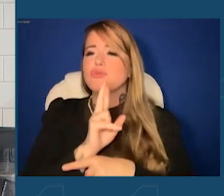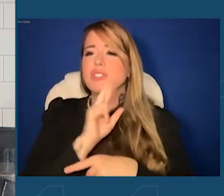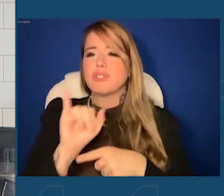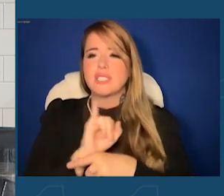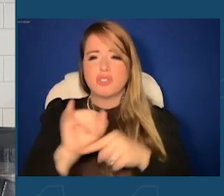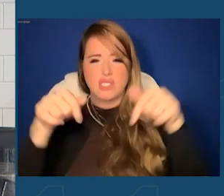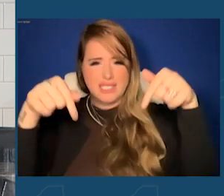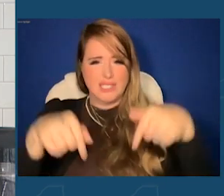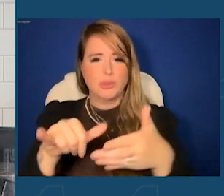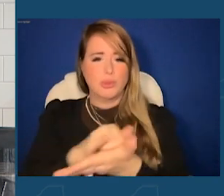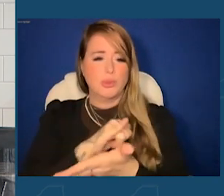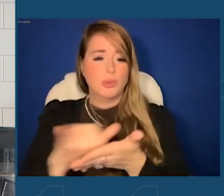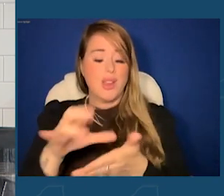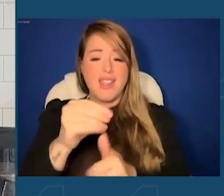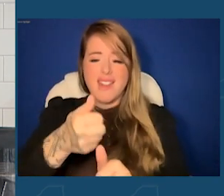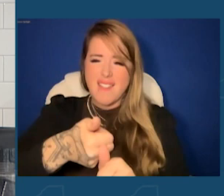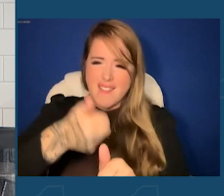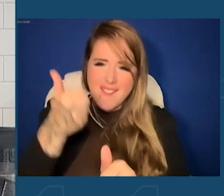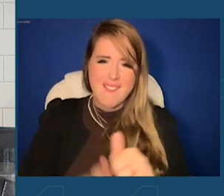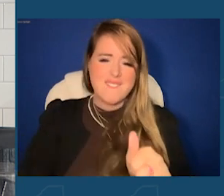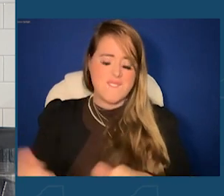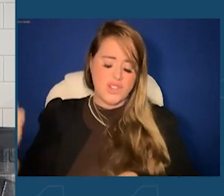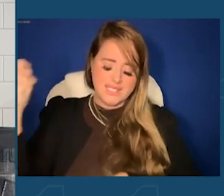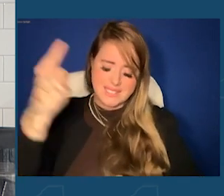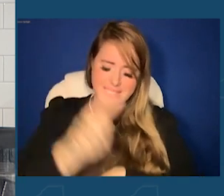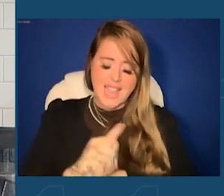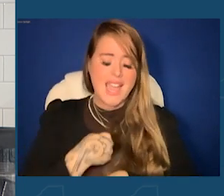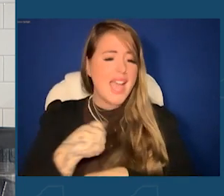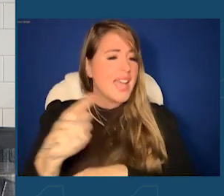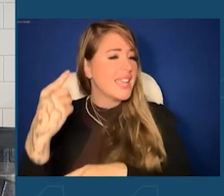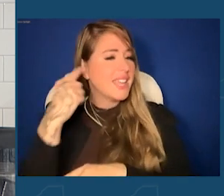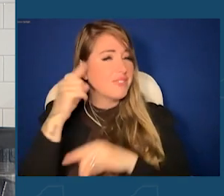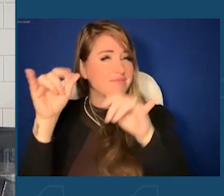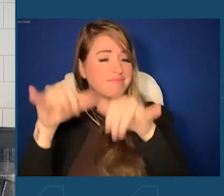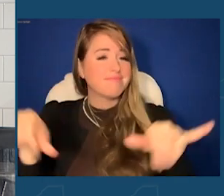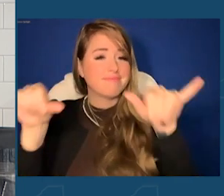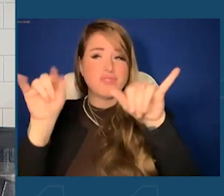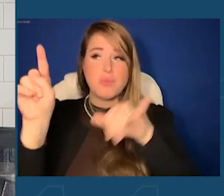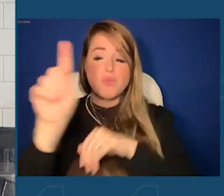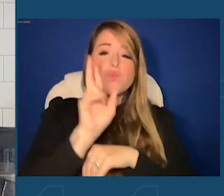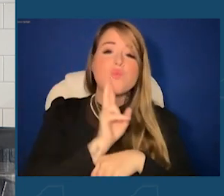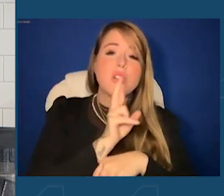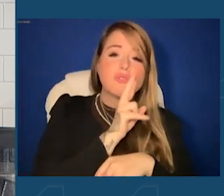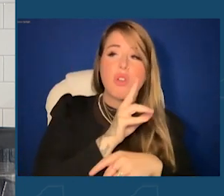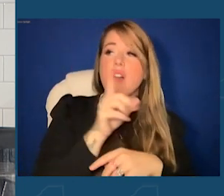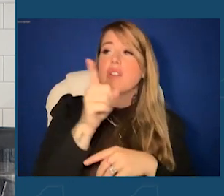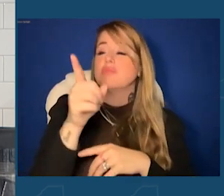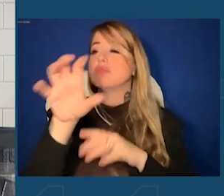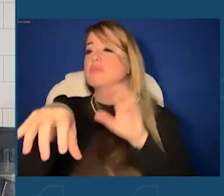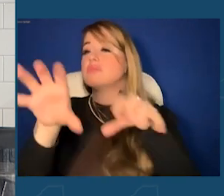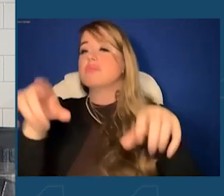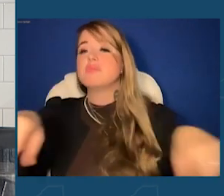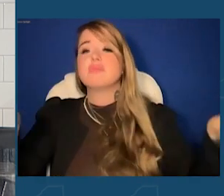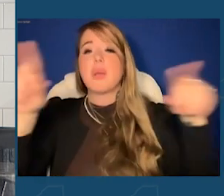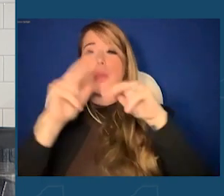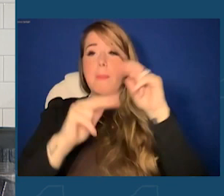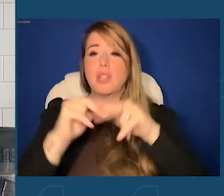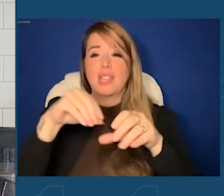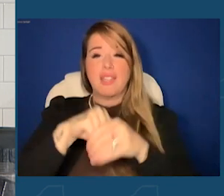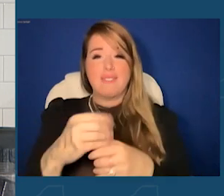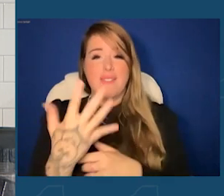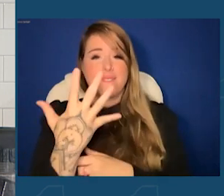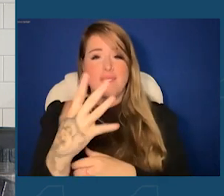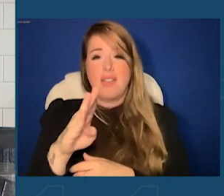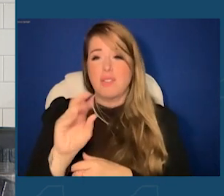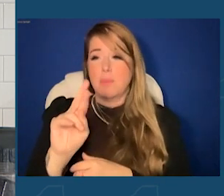And every single day, I hear from restaurateurs in neighborhoods throughout the 5 boroughs.